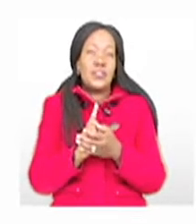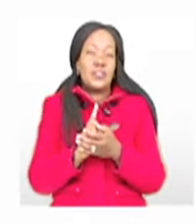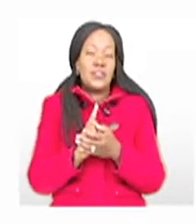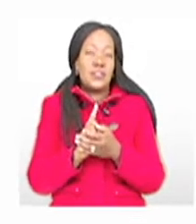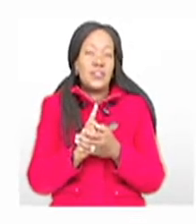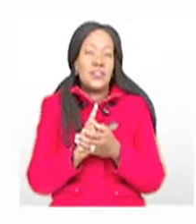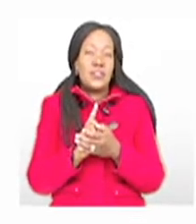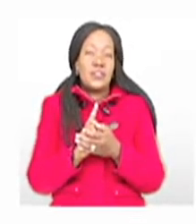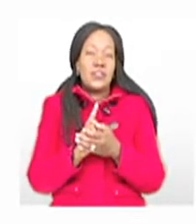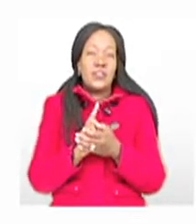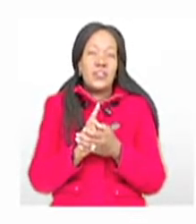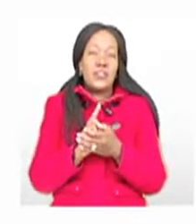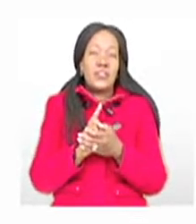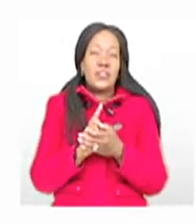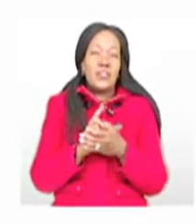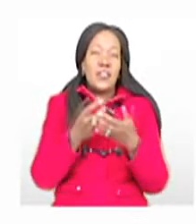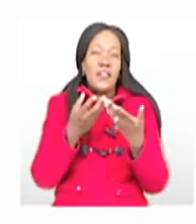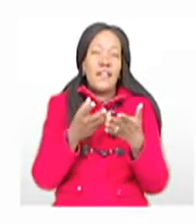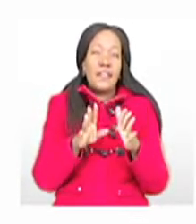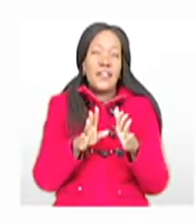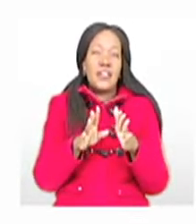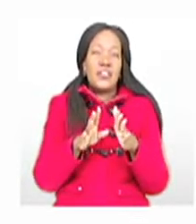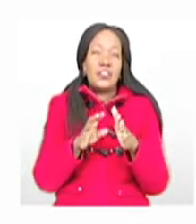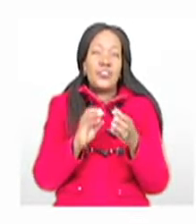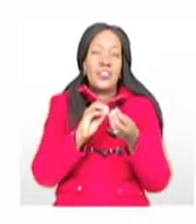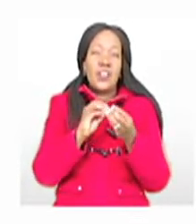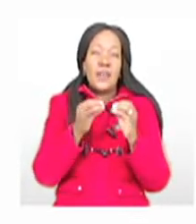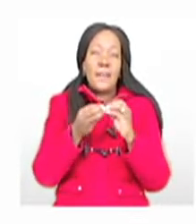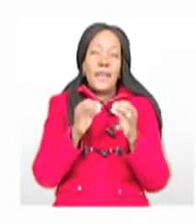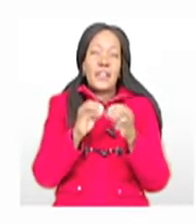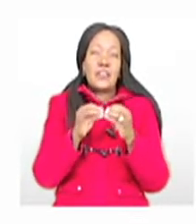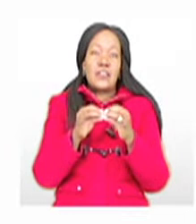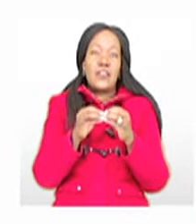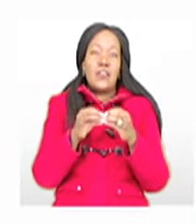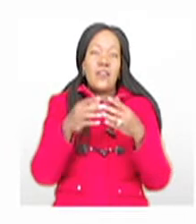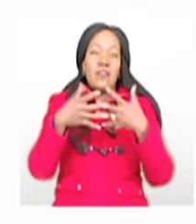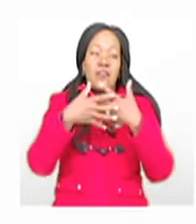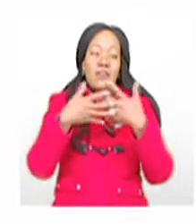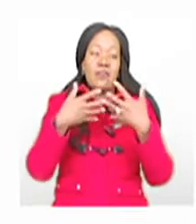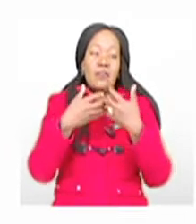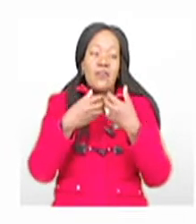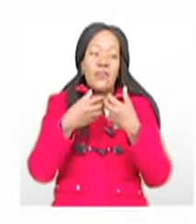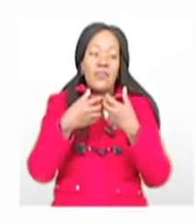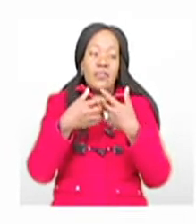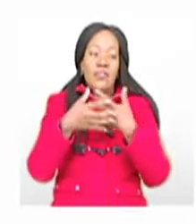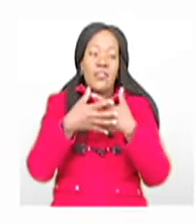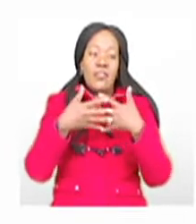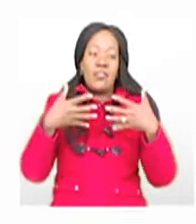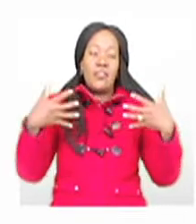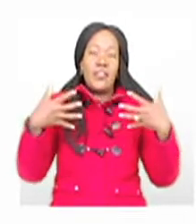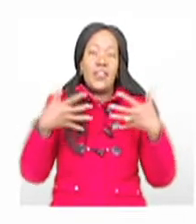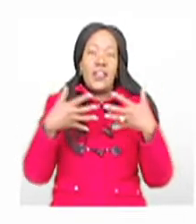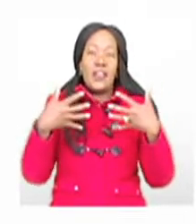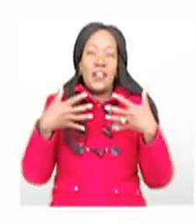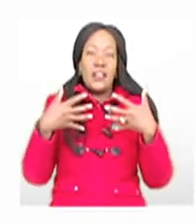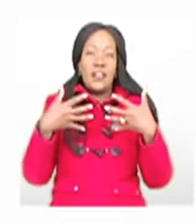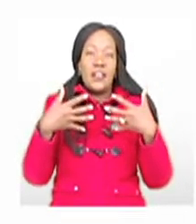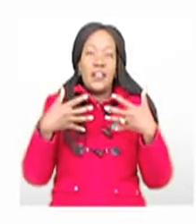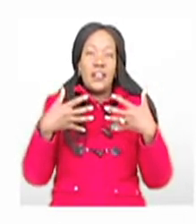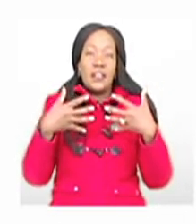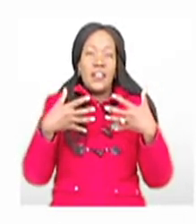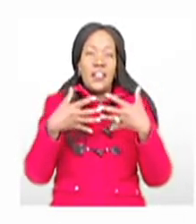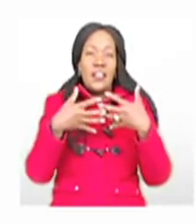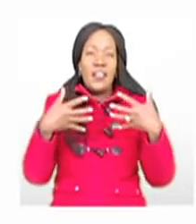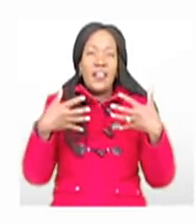says, complete the numbers on the gates. Can you see the